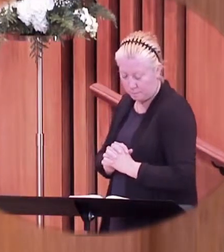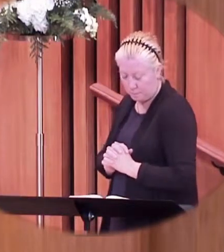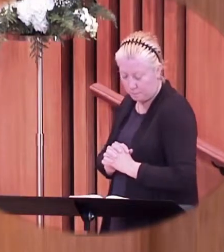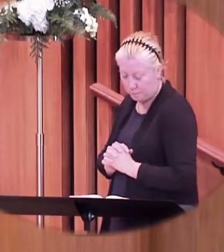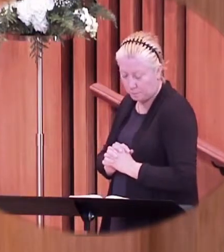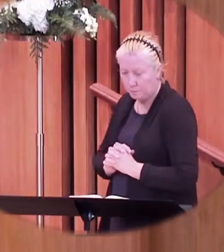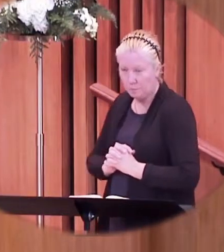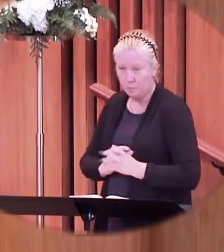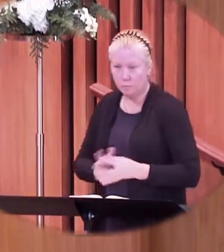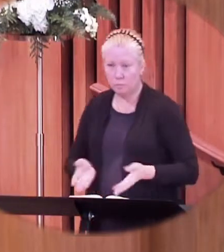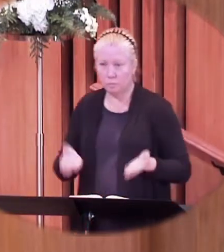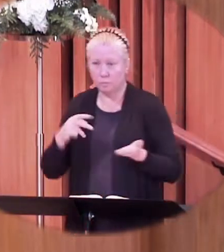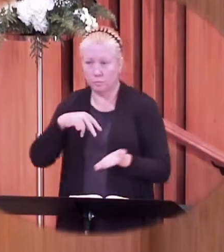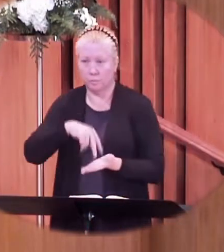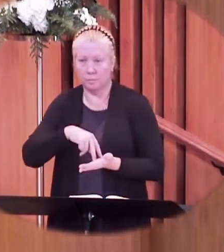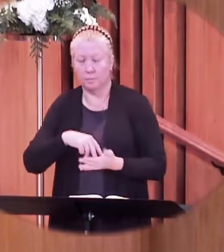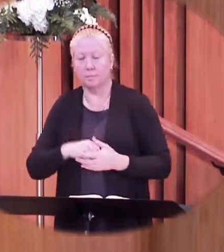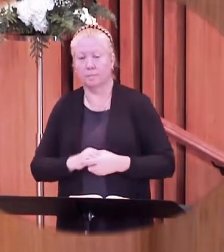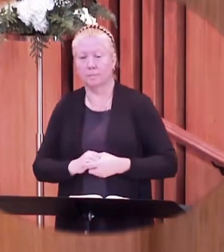amen.